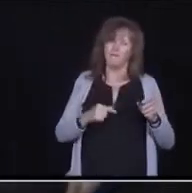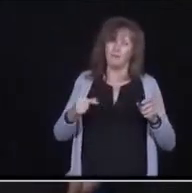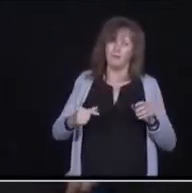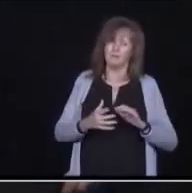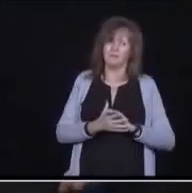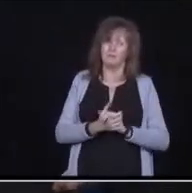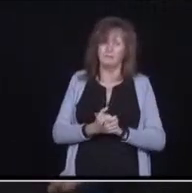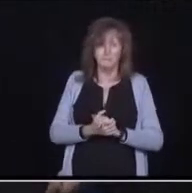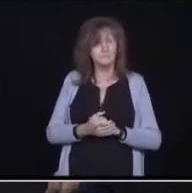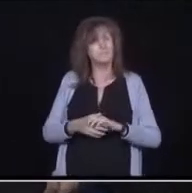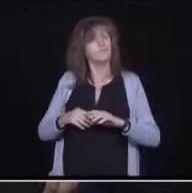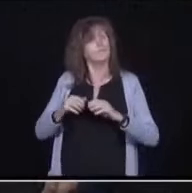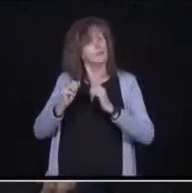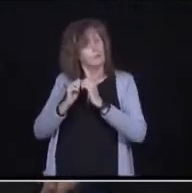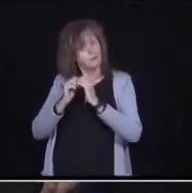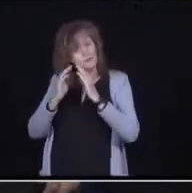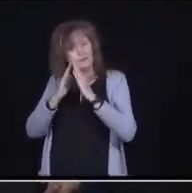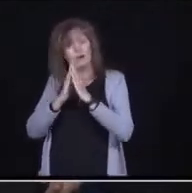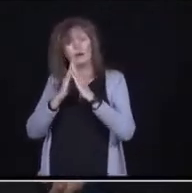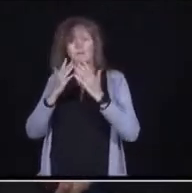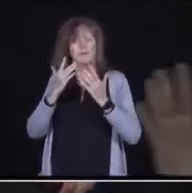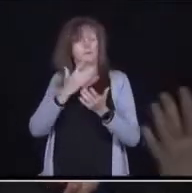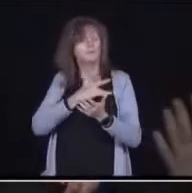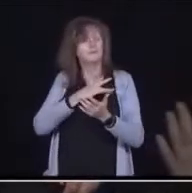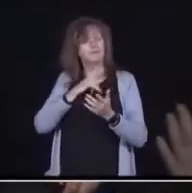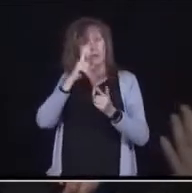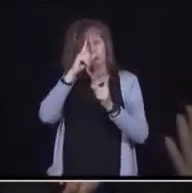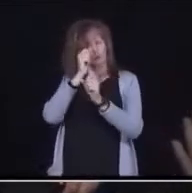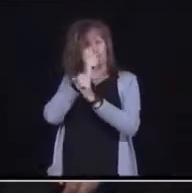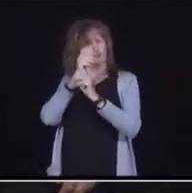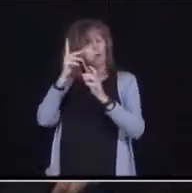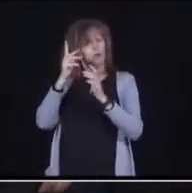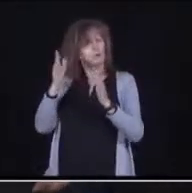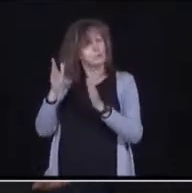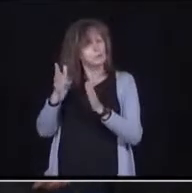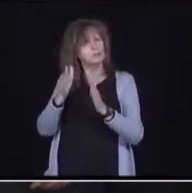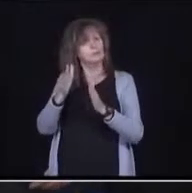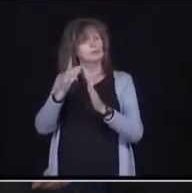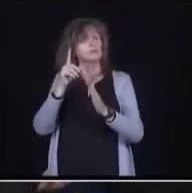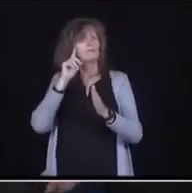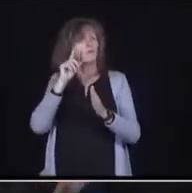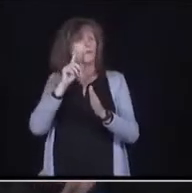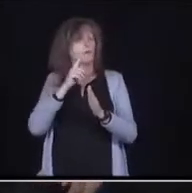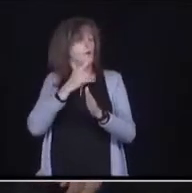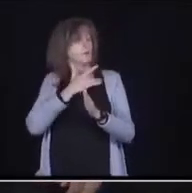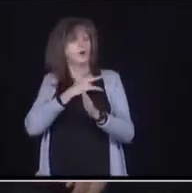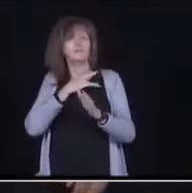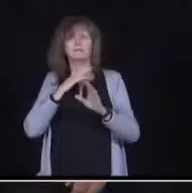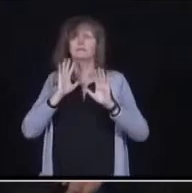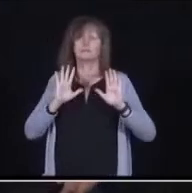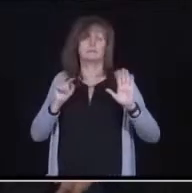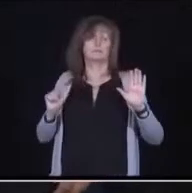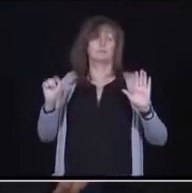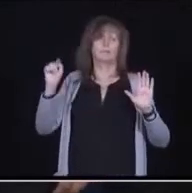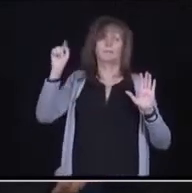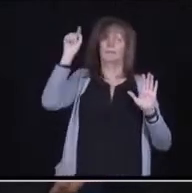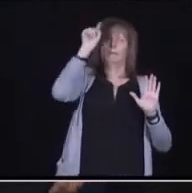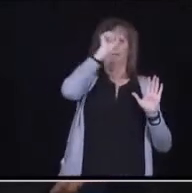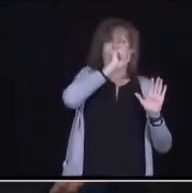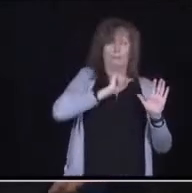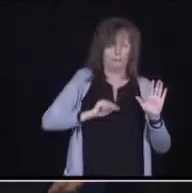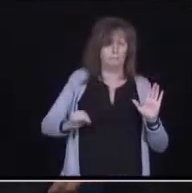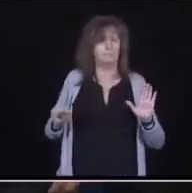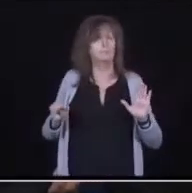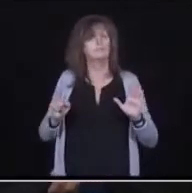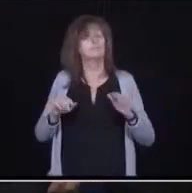provincial view of outbreaks across the province, we have had discussions about potentially characterizing different